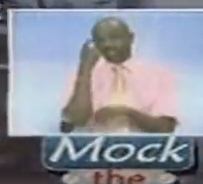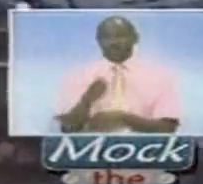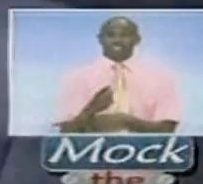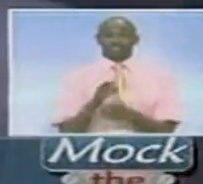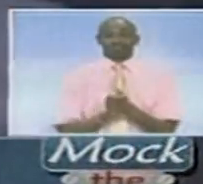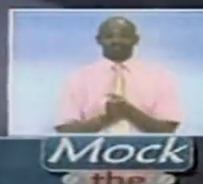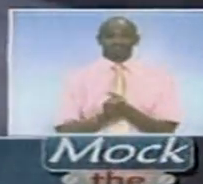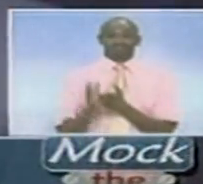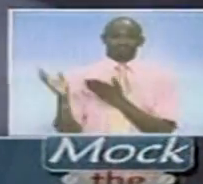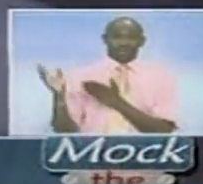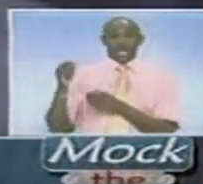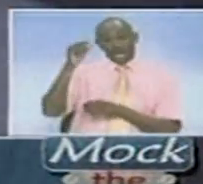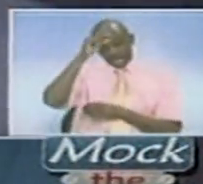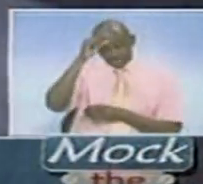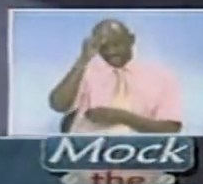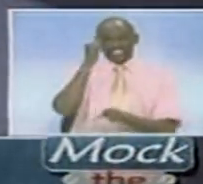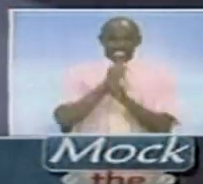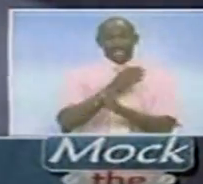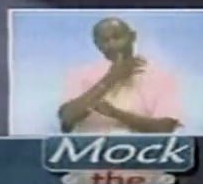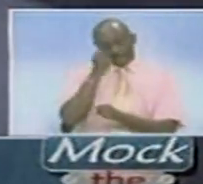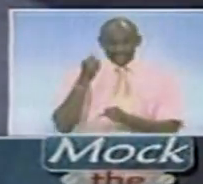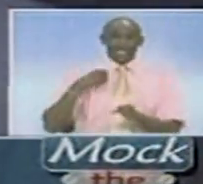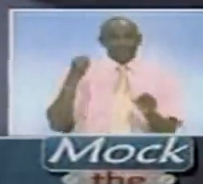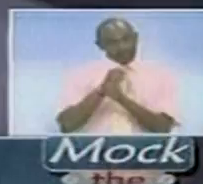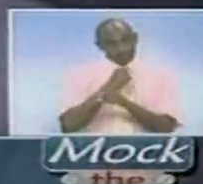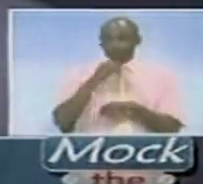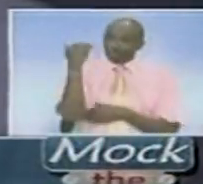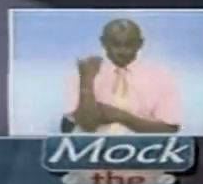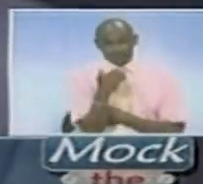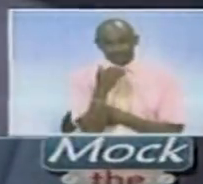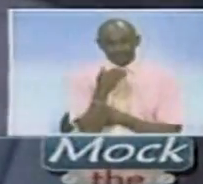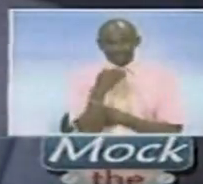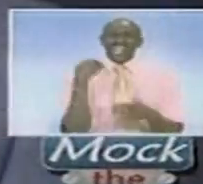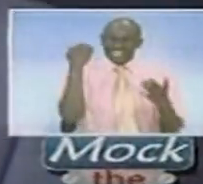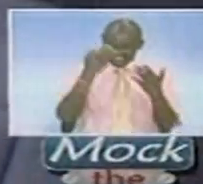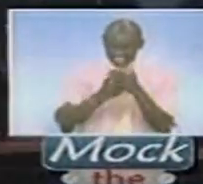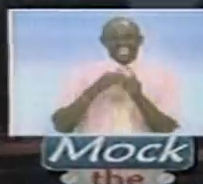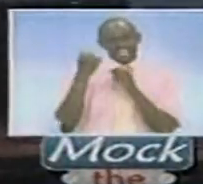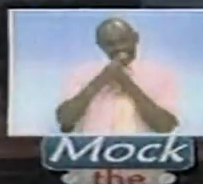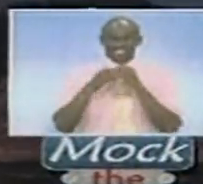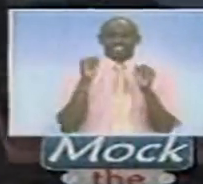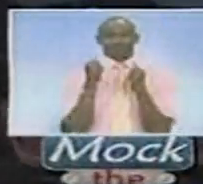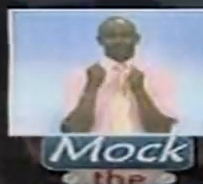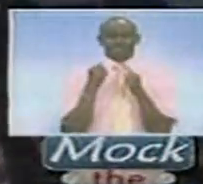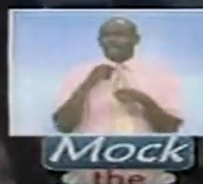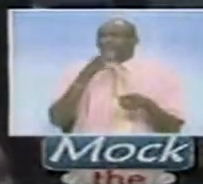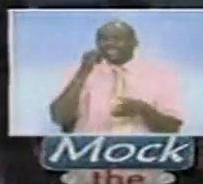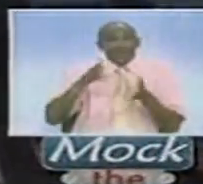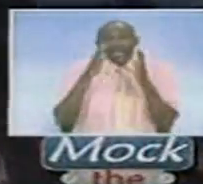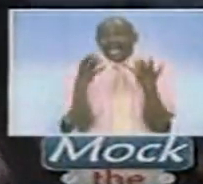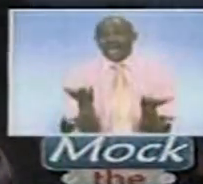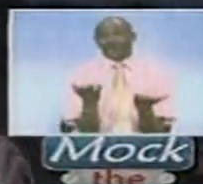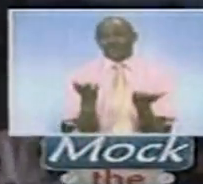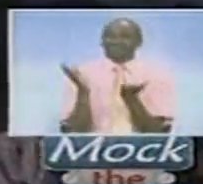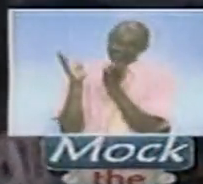say this. The government has done its best and will not relent until the country is safe. And what better way to show that the